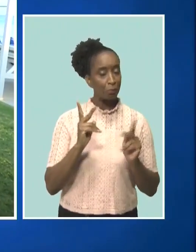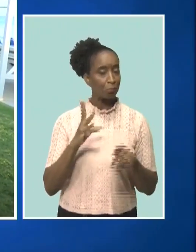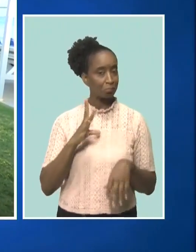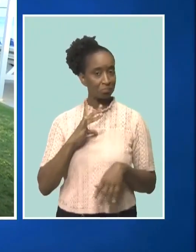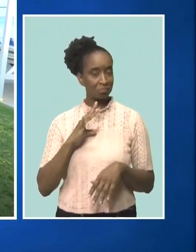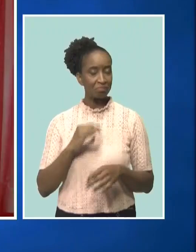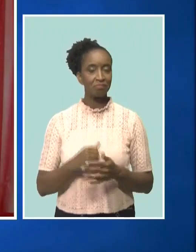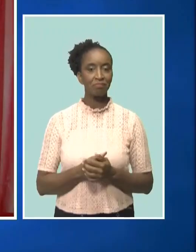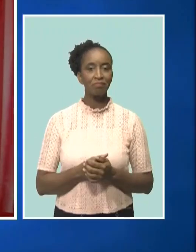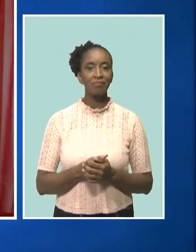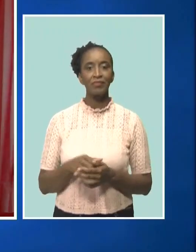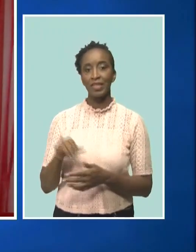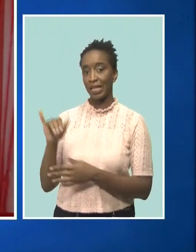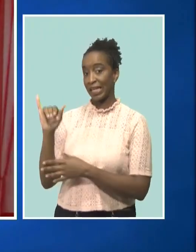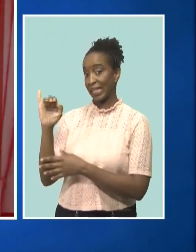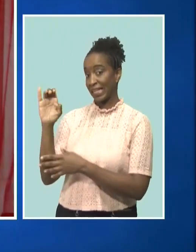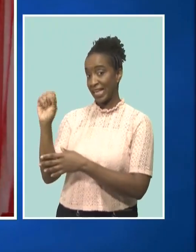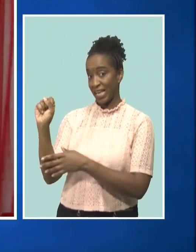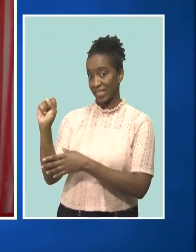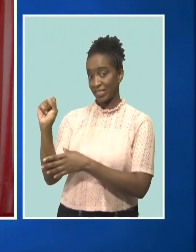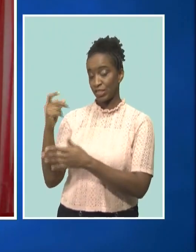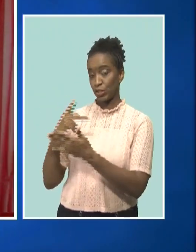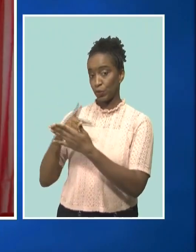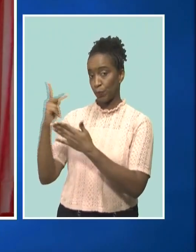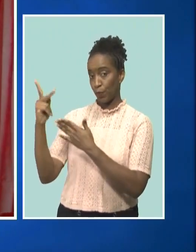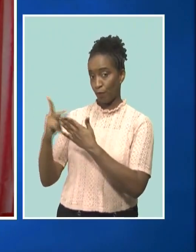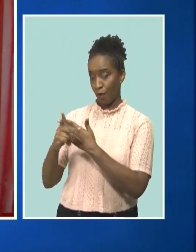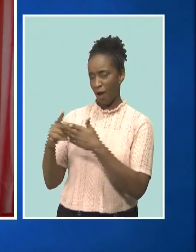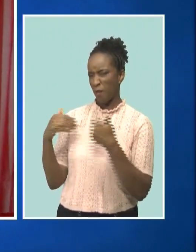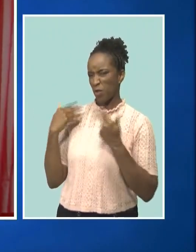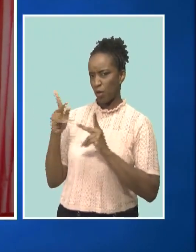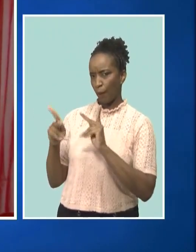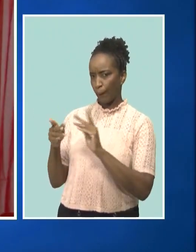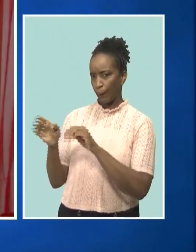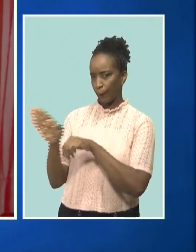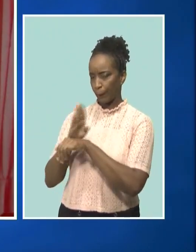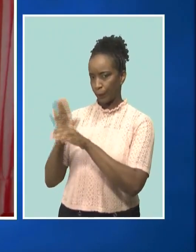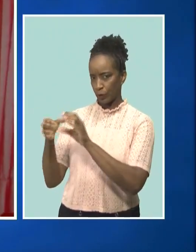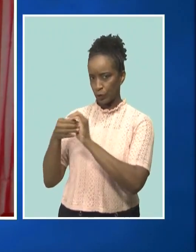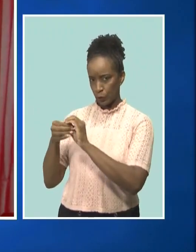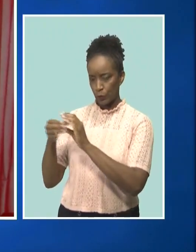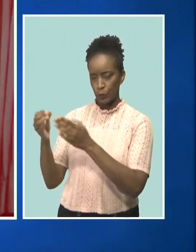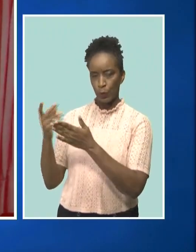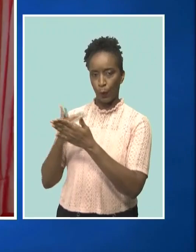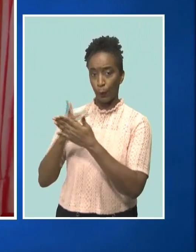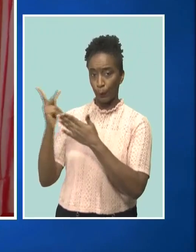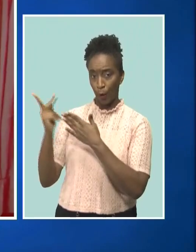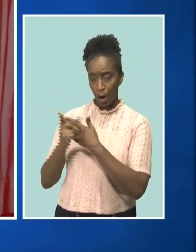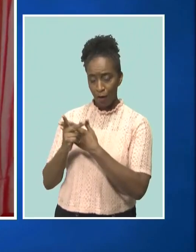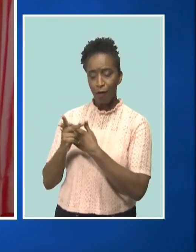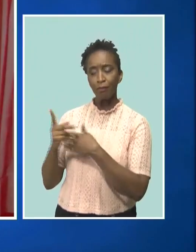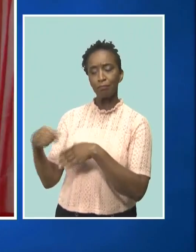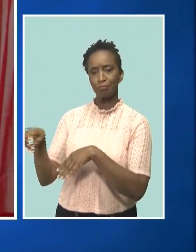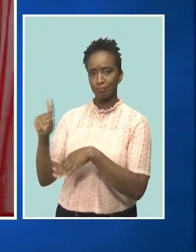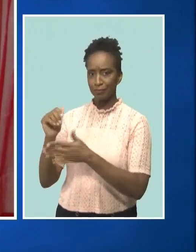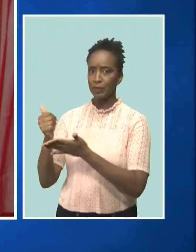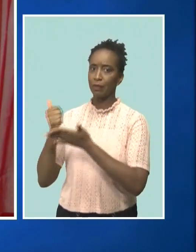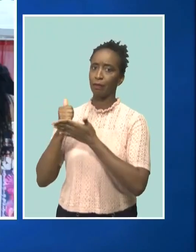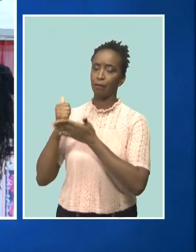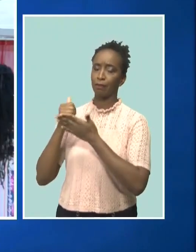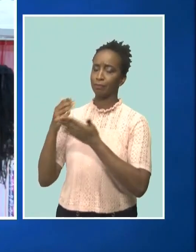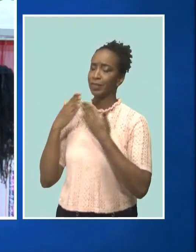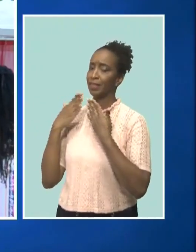thank YES, the Youth Entrepreneurship Scheme, for the opportunity. They have brought me a long